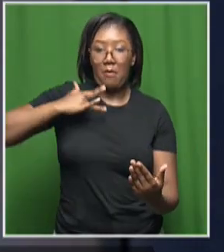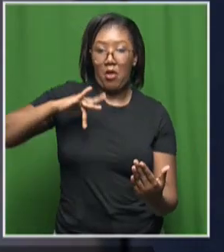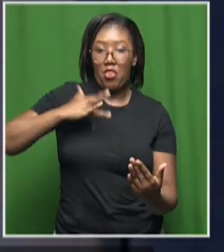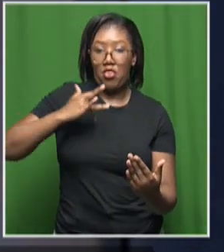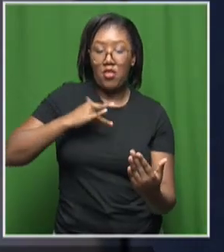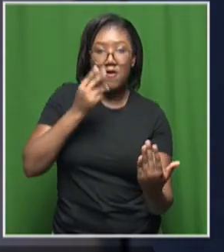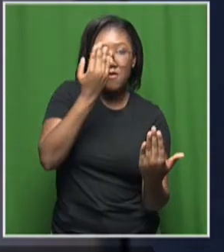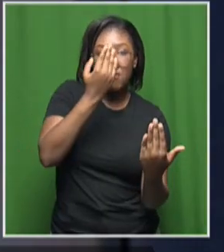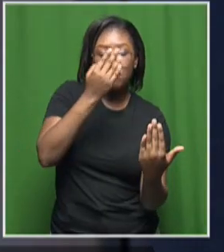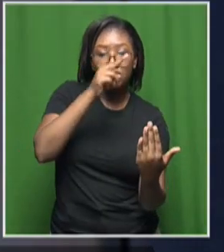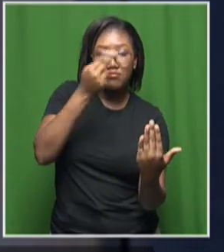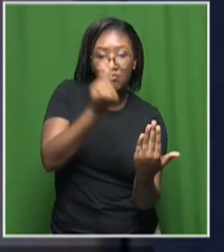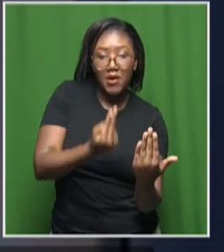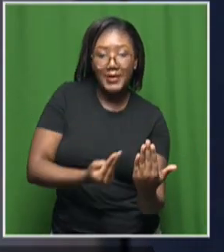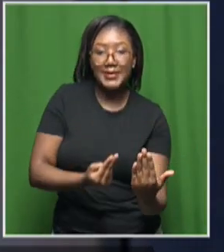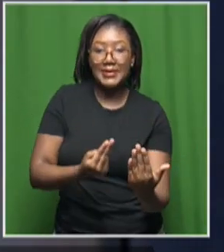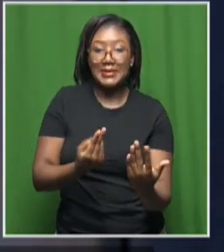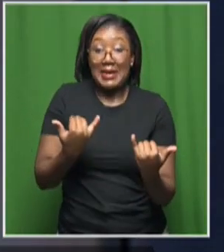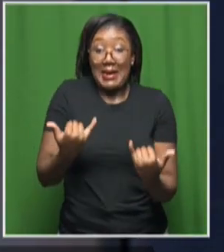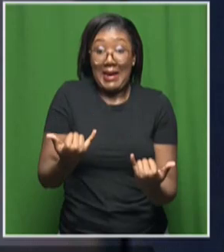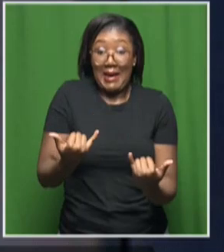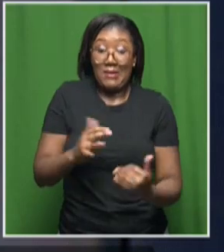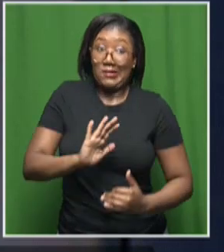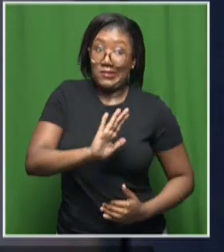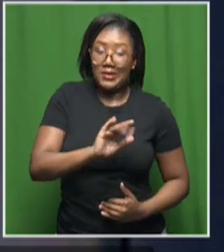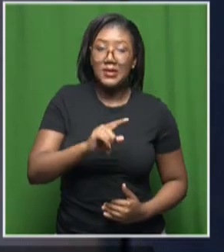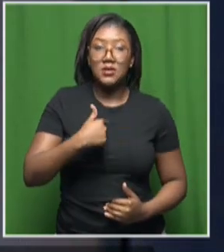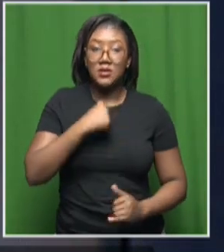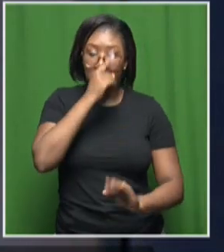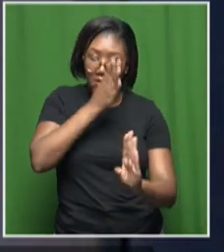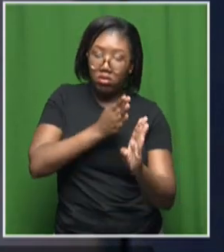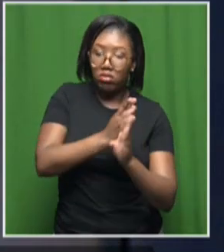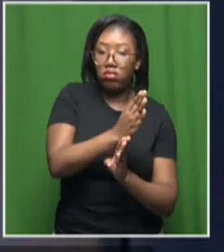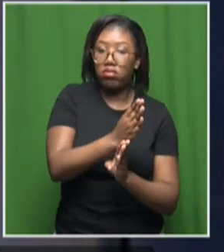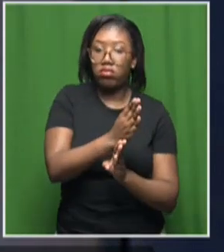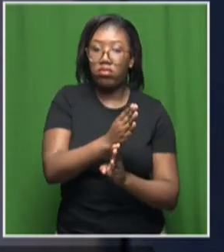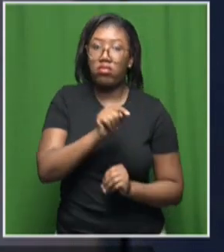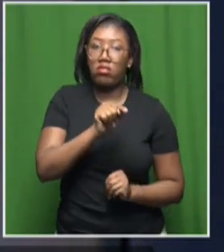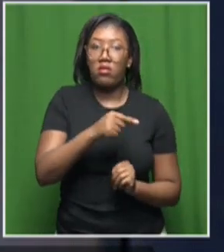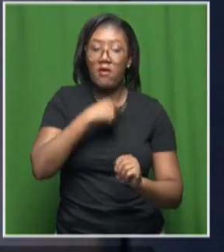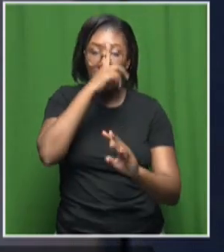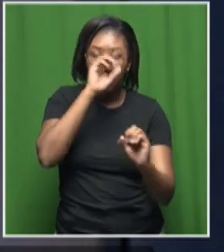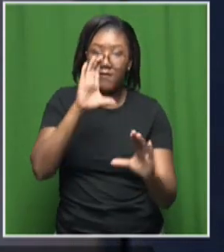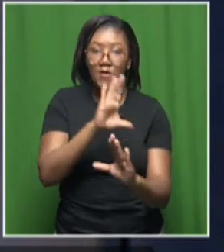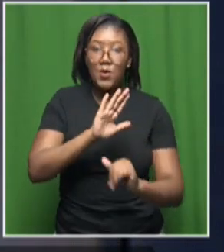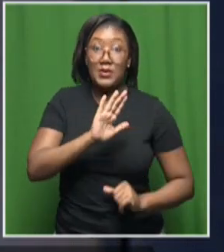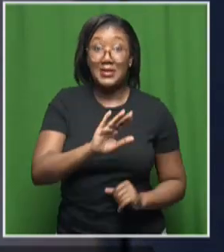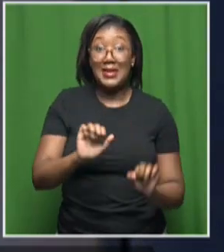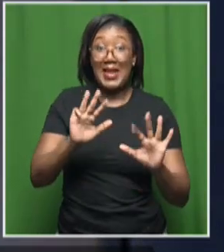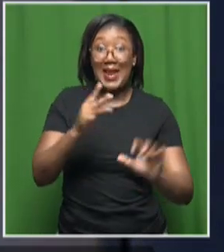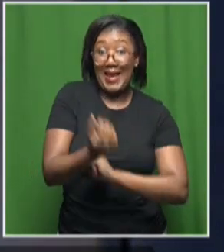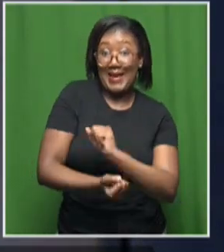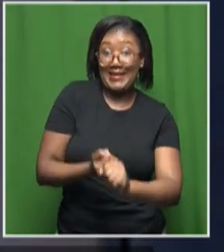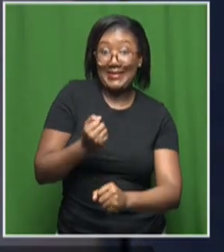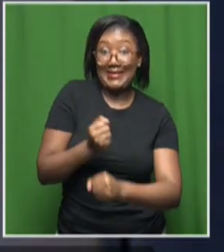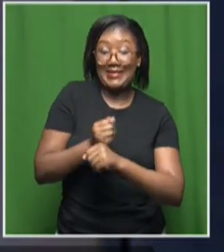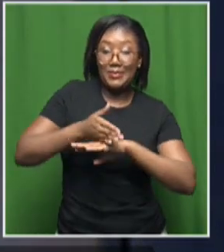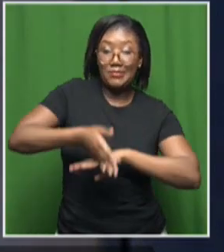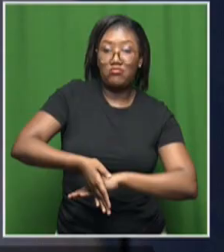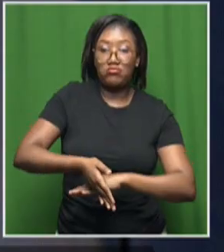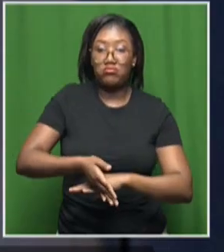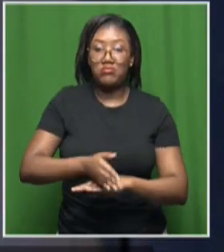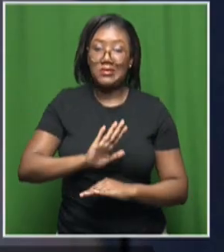this trajectory that I'm on now. And the show is basically 9 years of